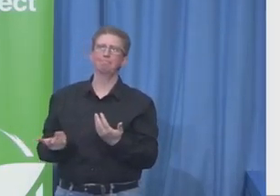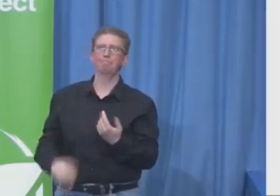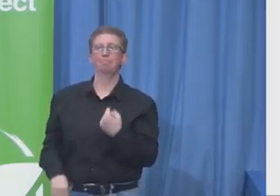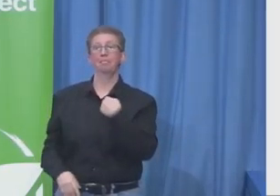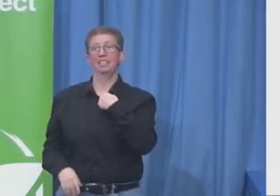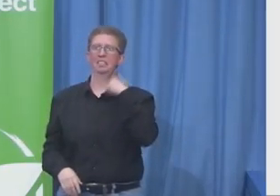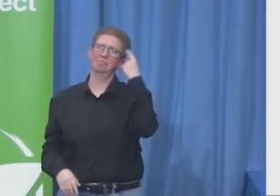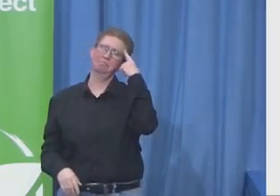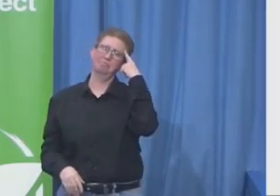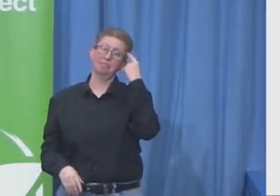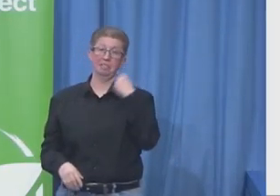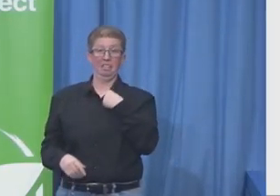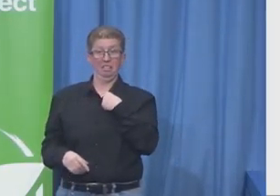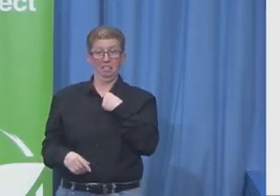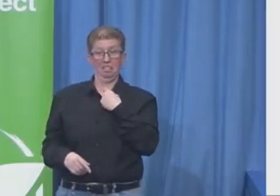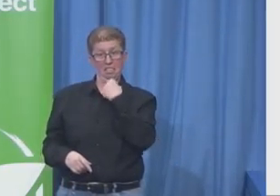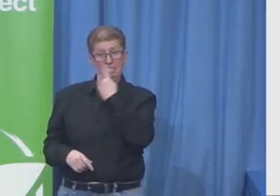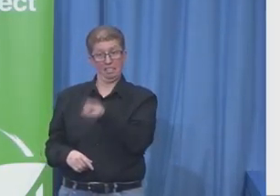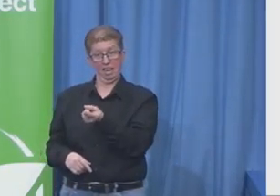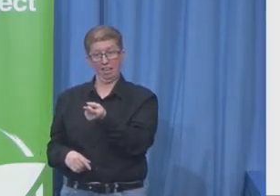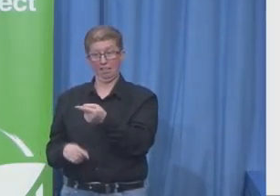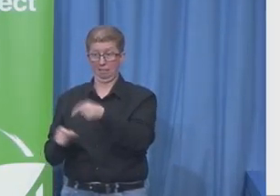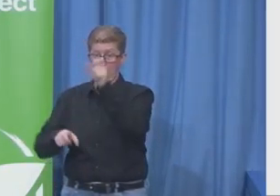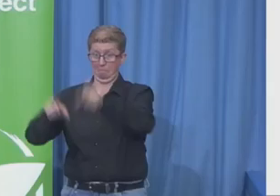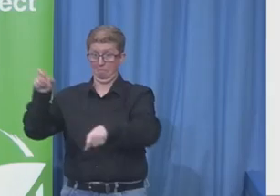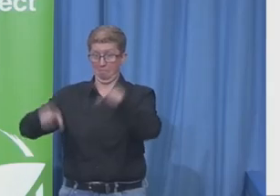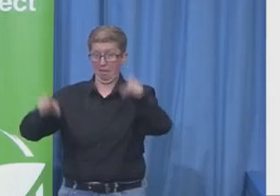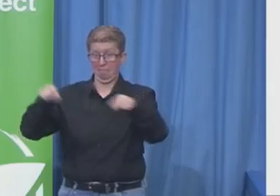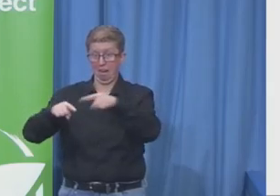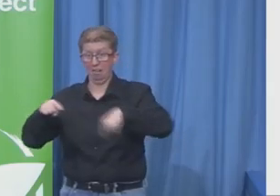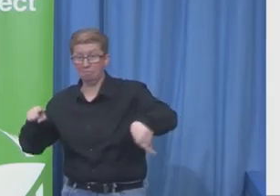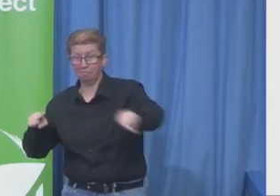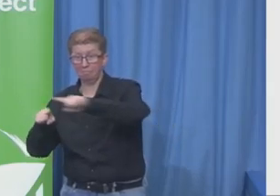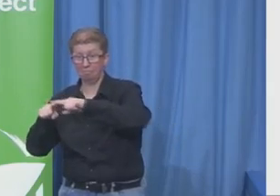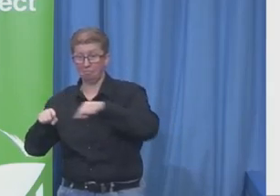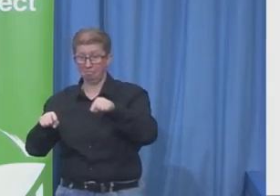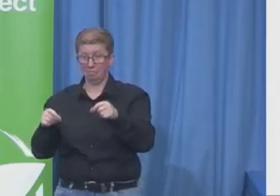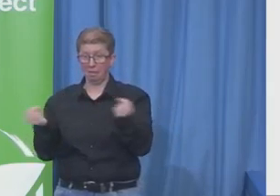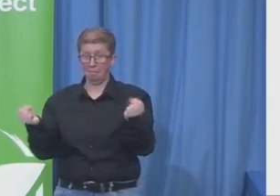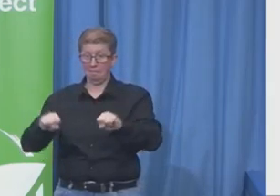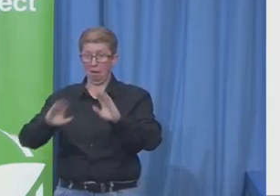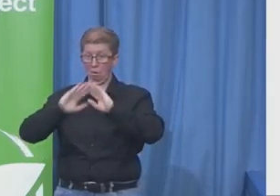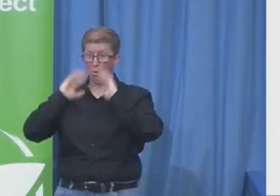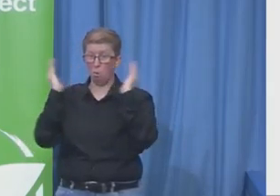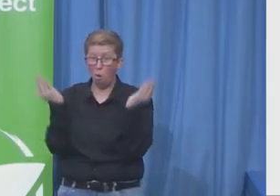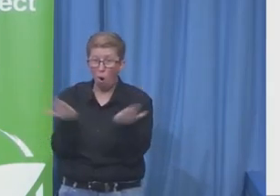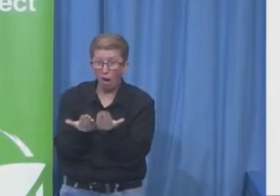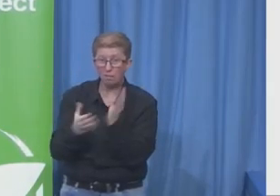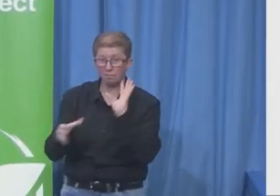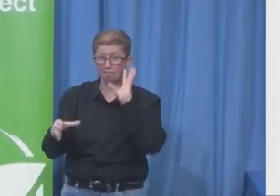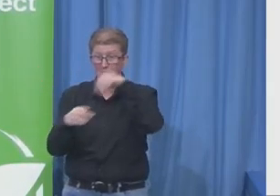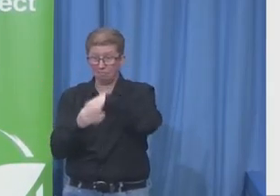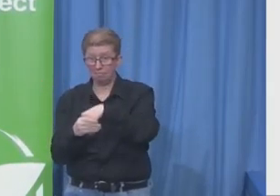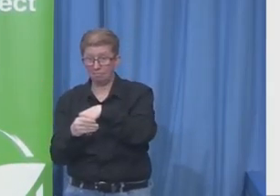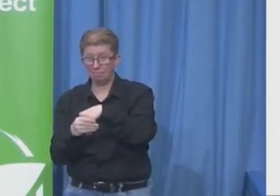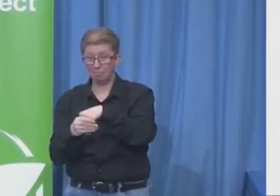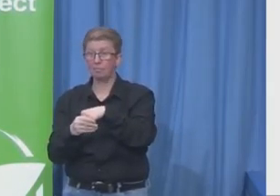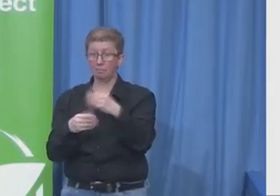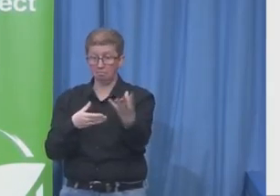because that is my immediate audience. Mm-hmm. Okay, thank you. Leah,